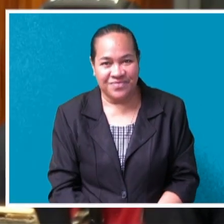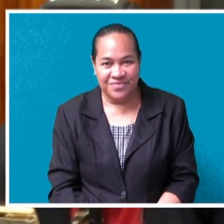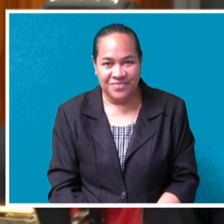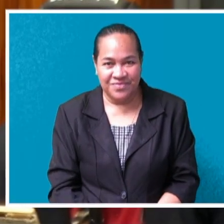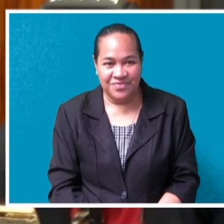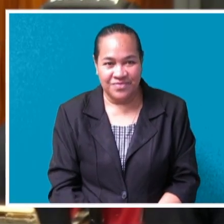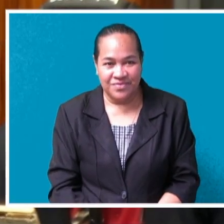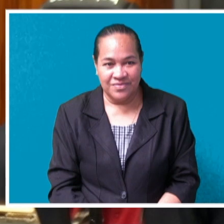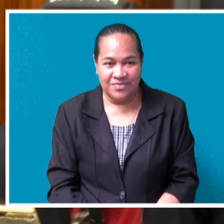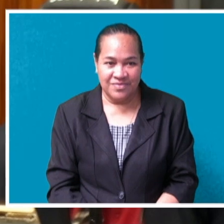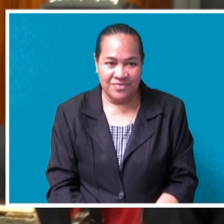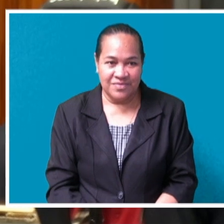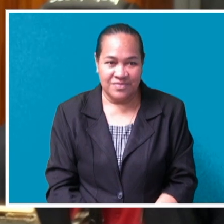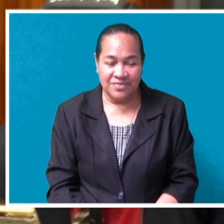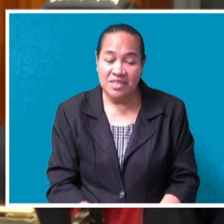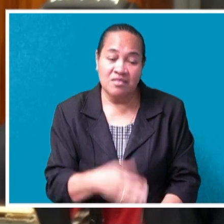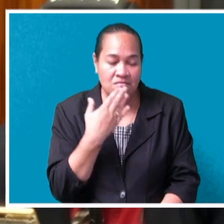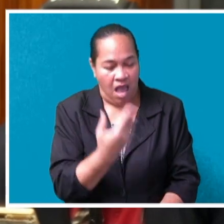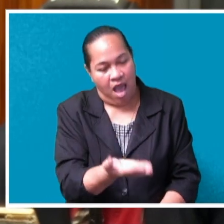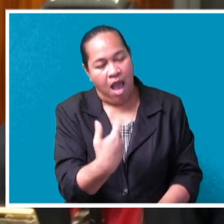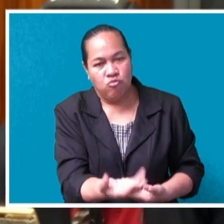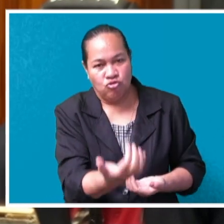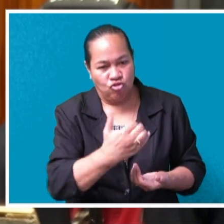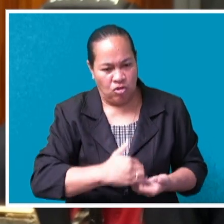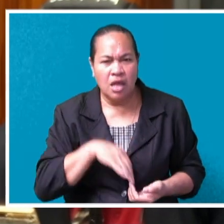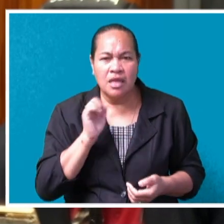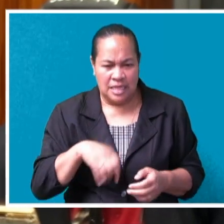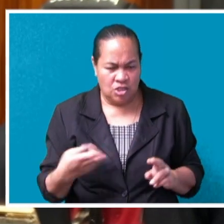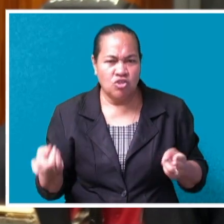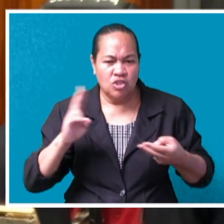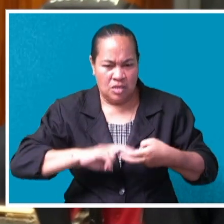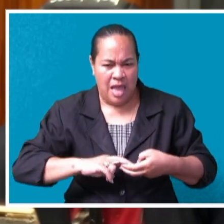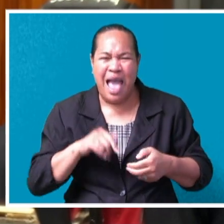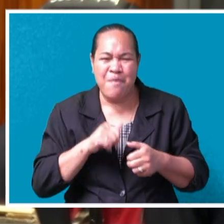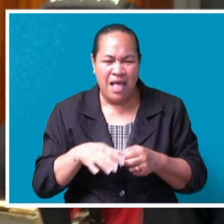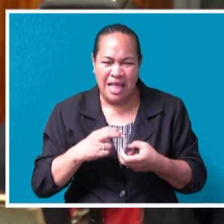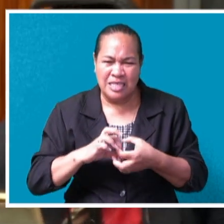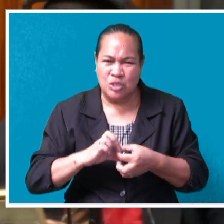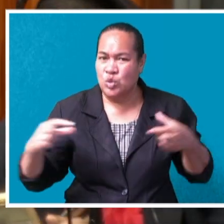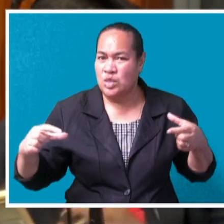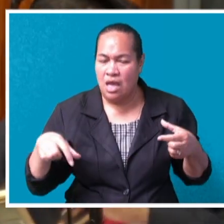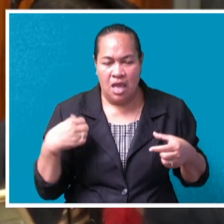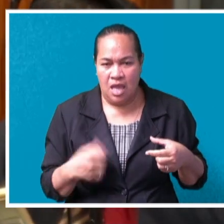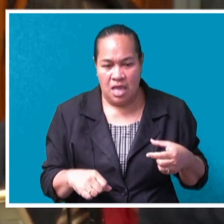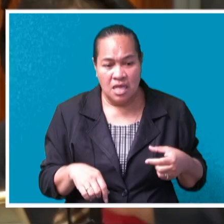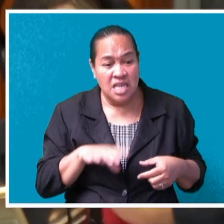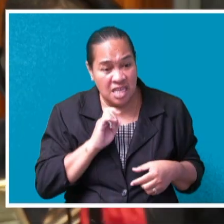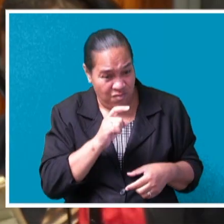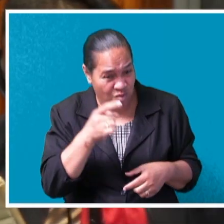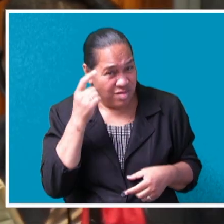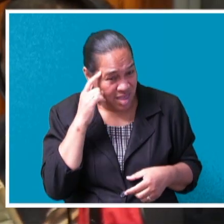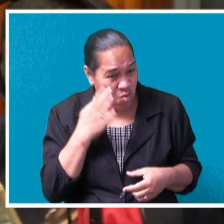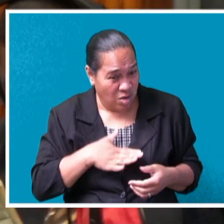Please come along and join us. Obviously, unity is better than disunity, so any concept of uniting people is